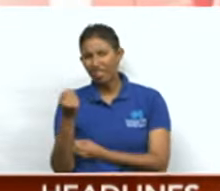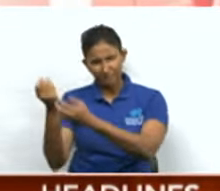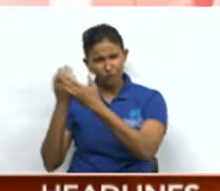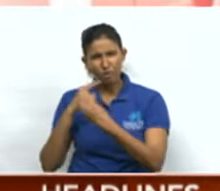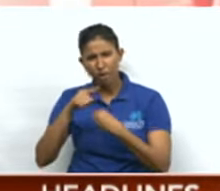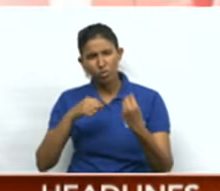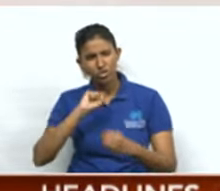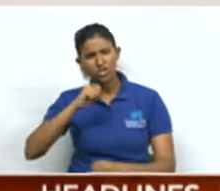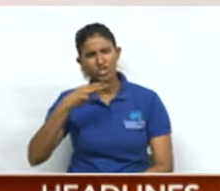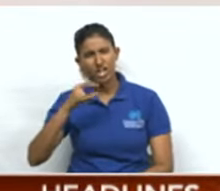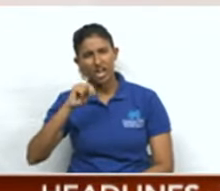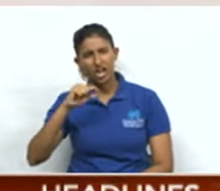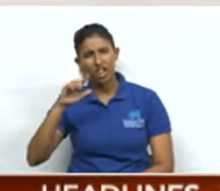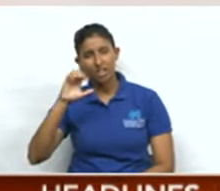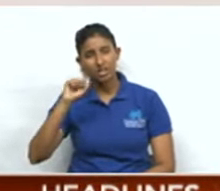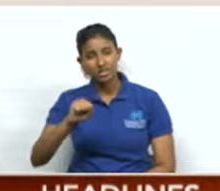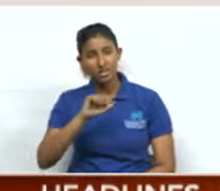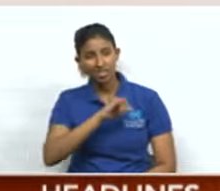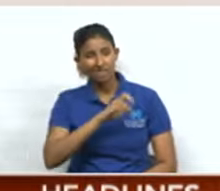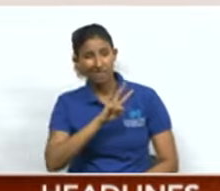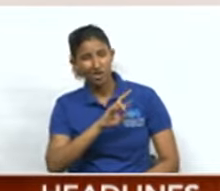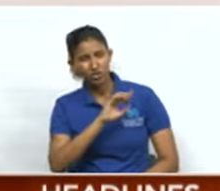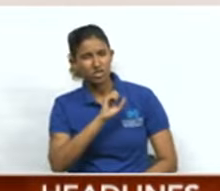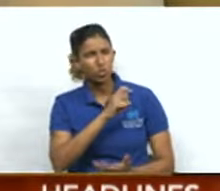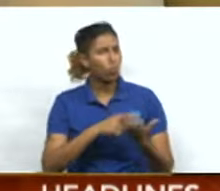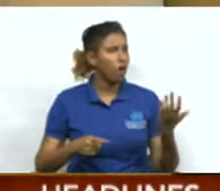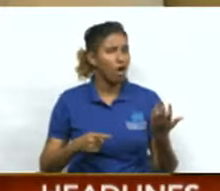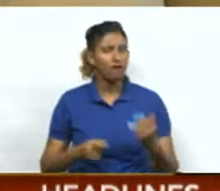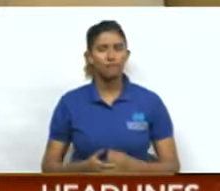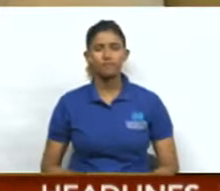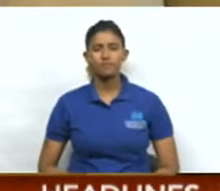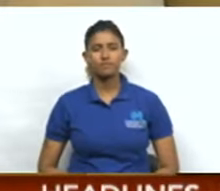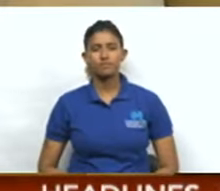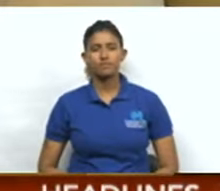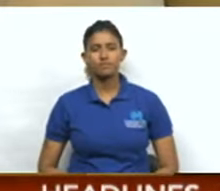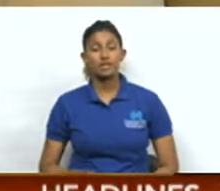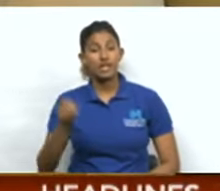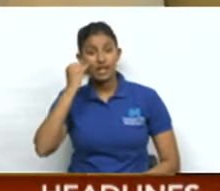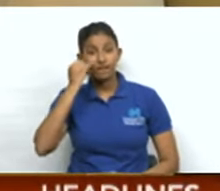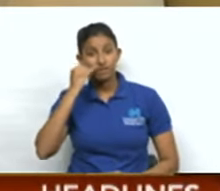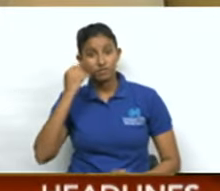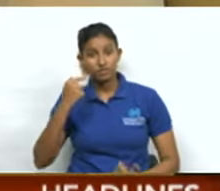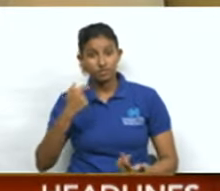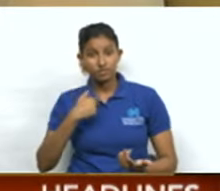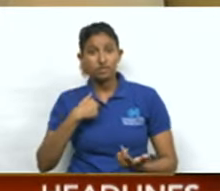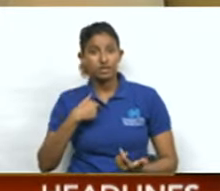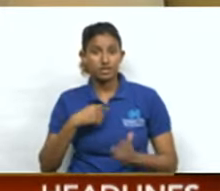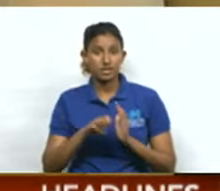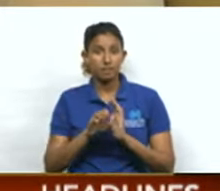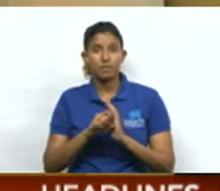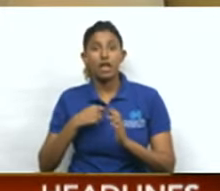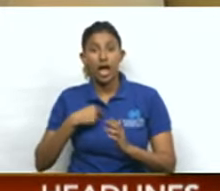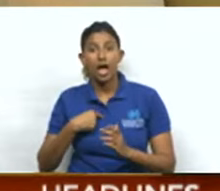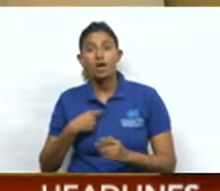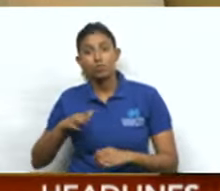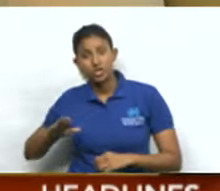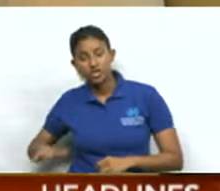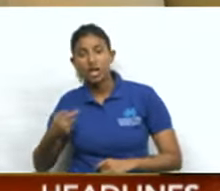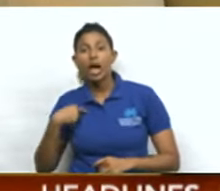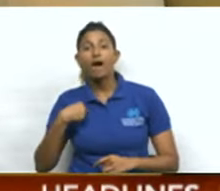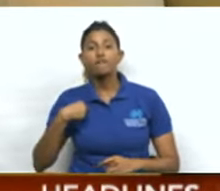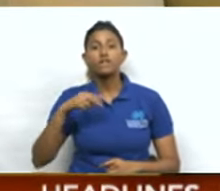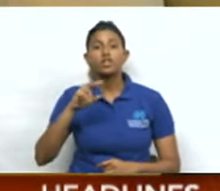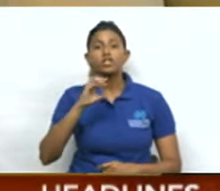herpes zoster, but what exactly is this disease? So if you're like myself who had chickenpox as a child, the